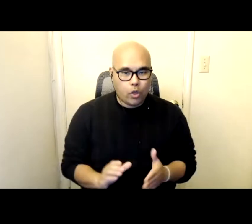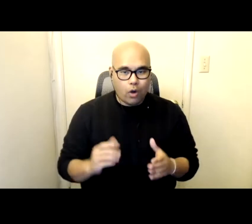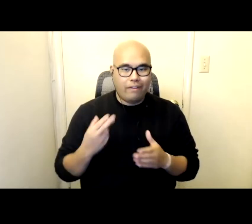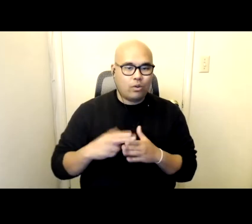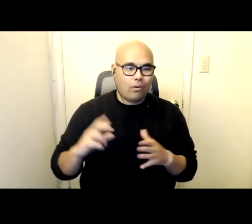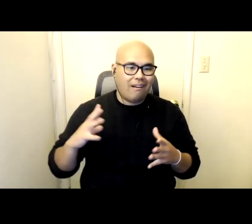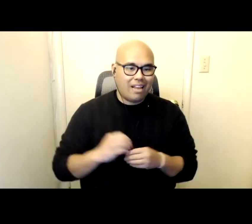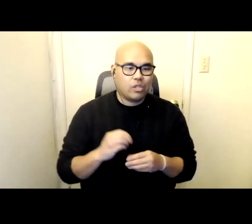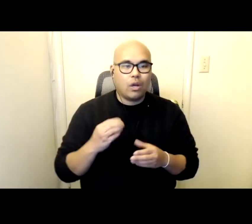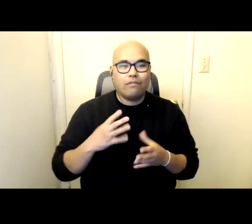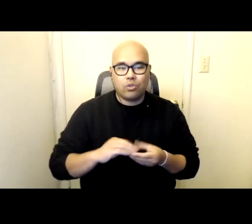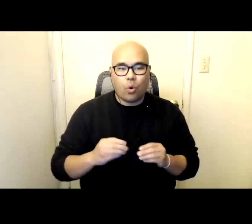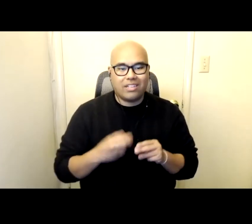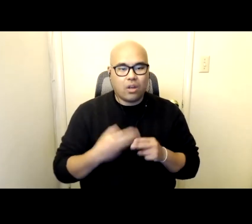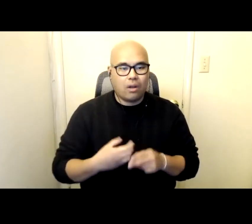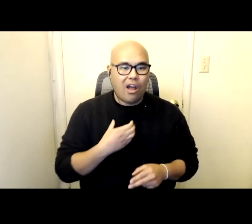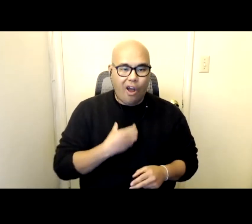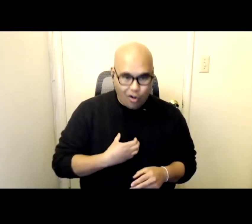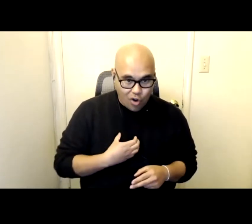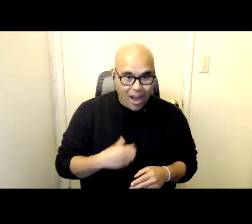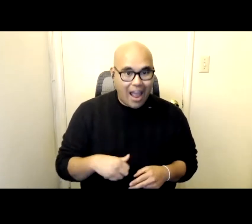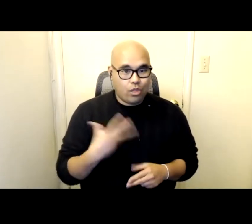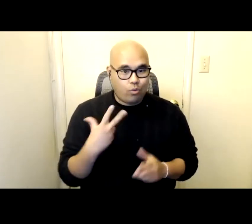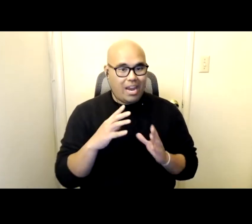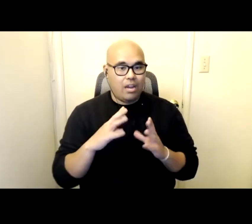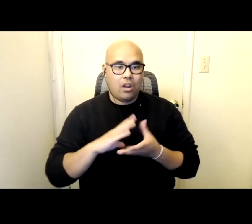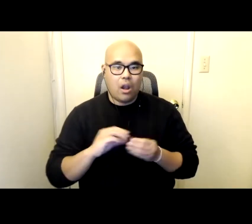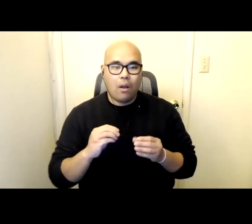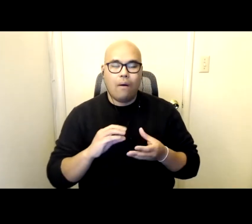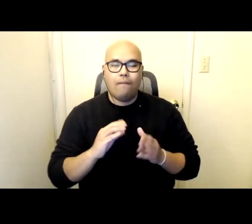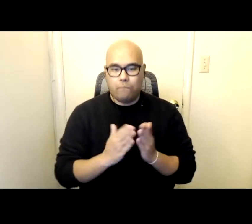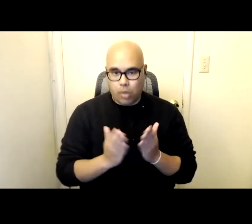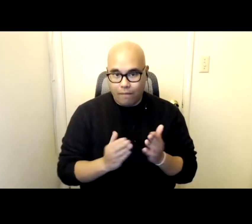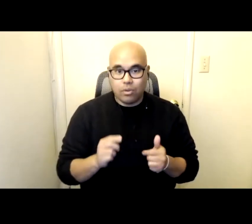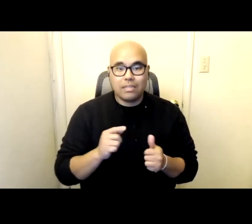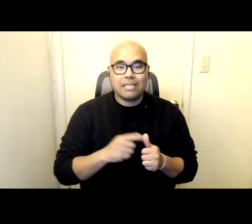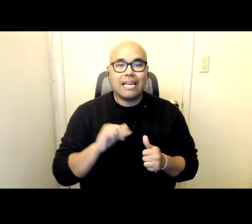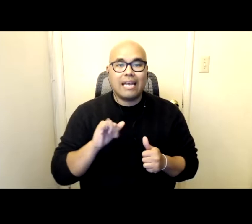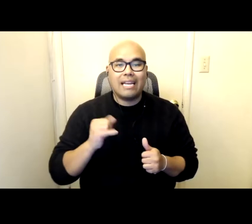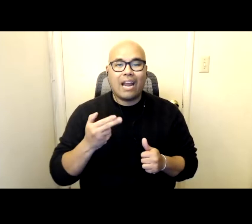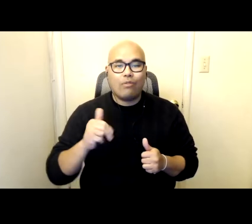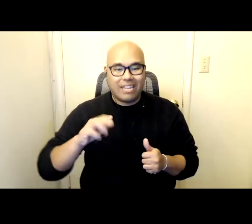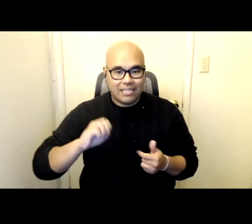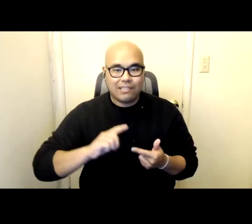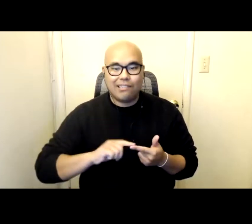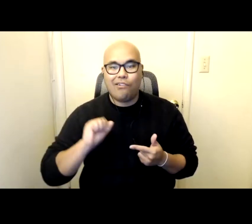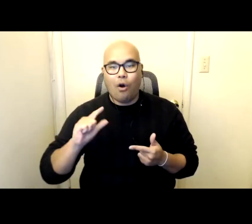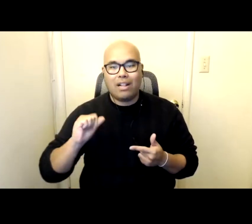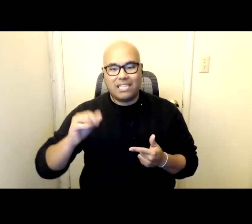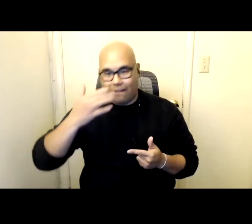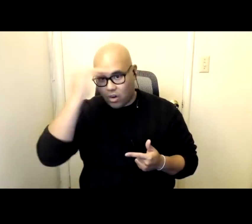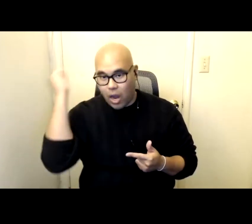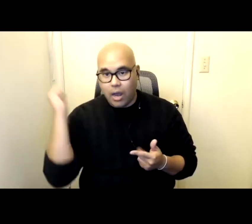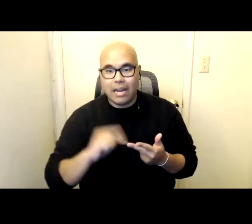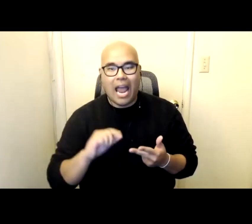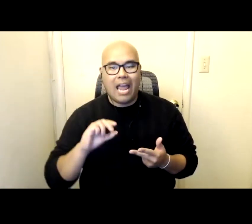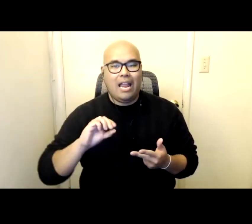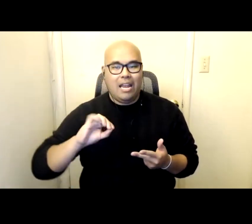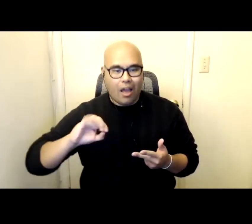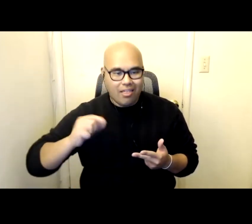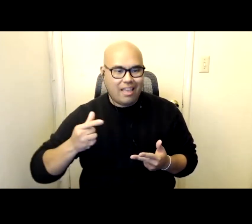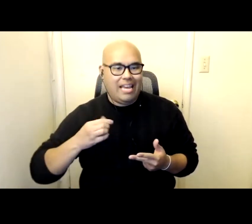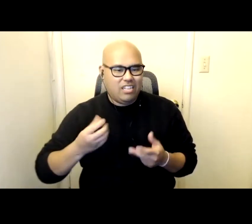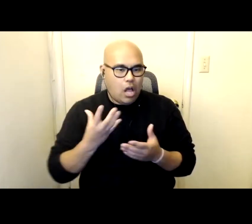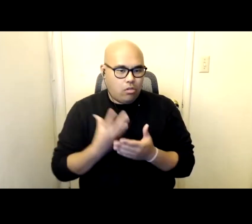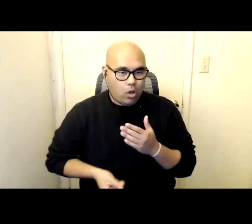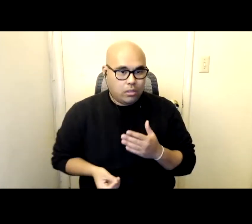novels, Inheritance, All is Forgotten, Nothing is Lost, and The Family Chao. She is the director of the Iowa Writers Workshop, and